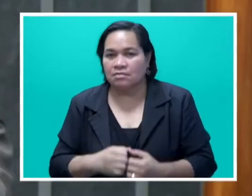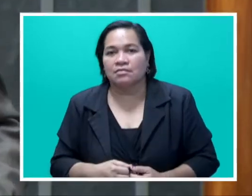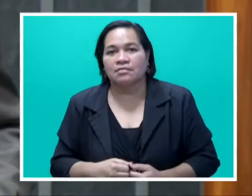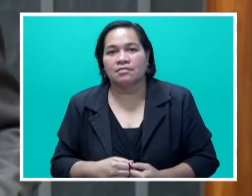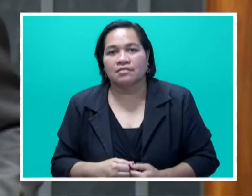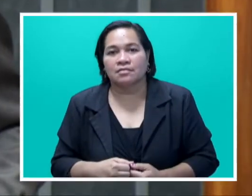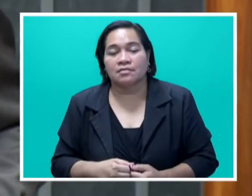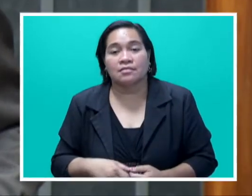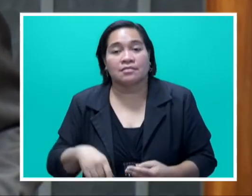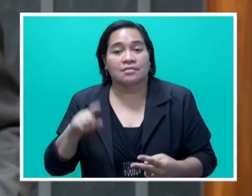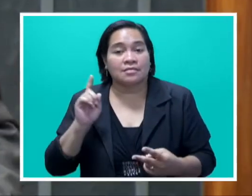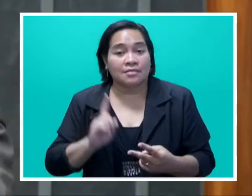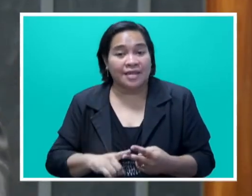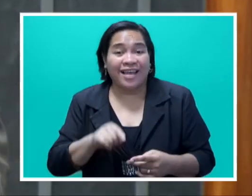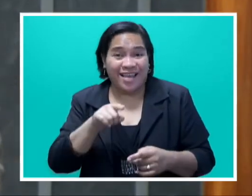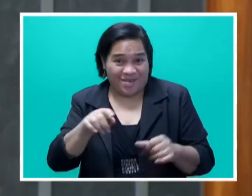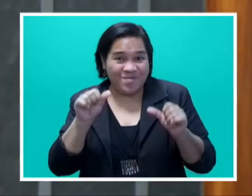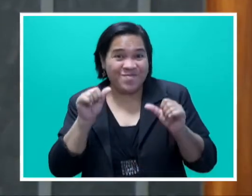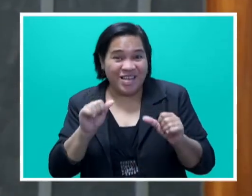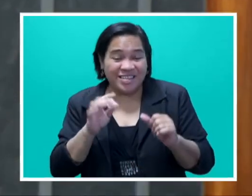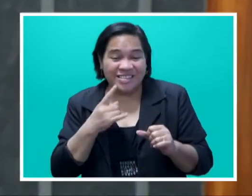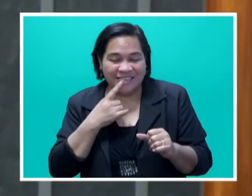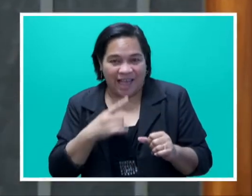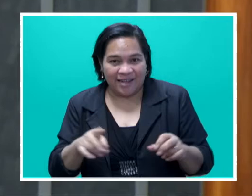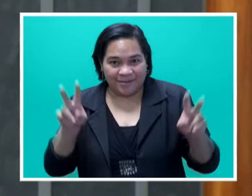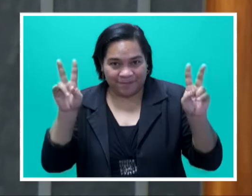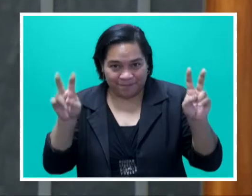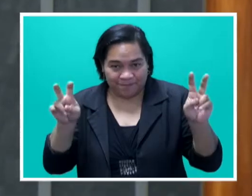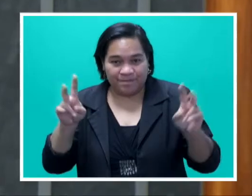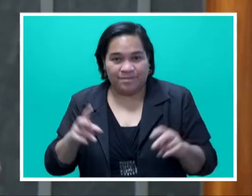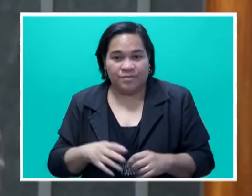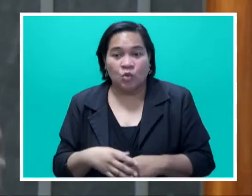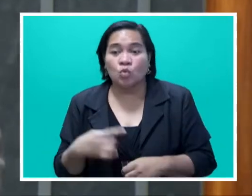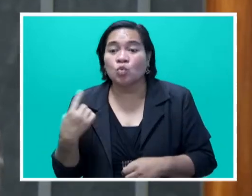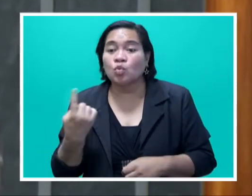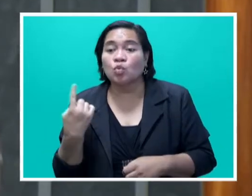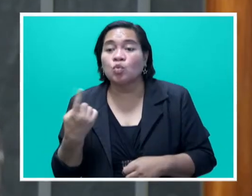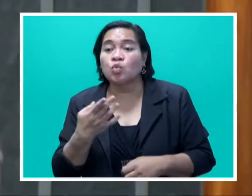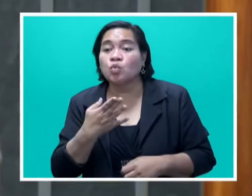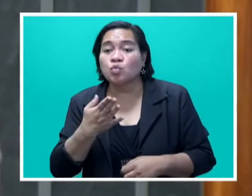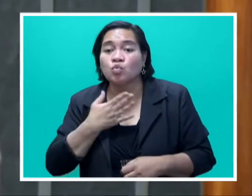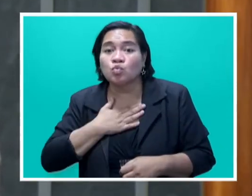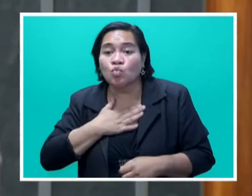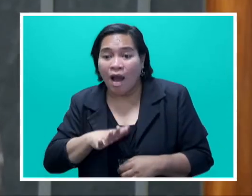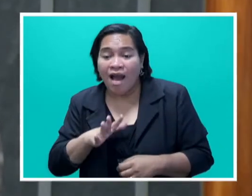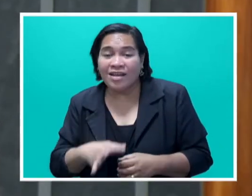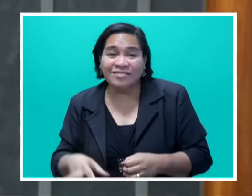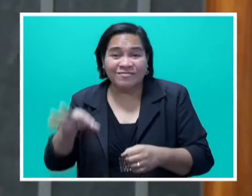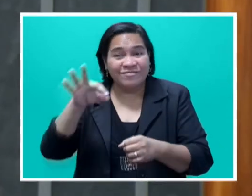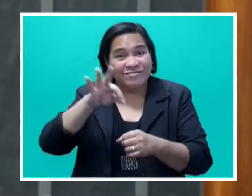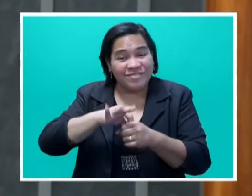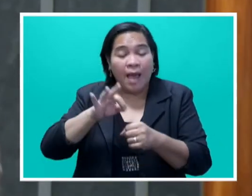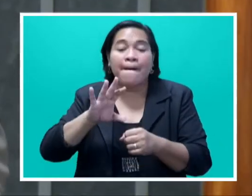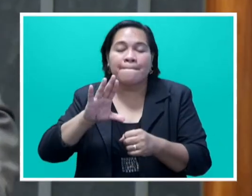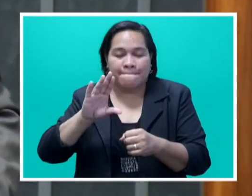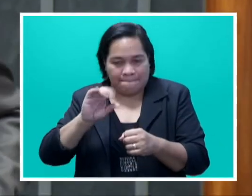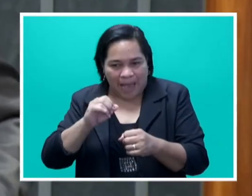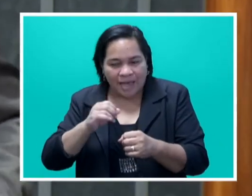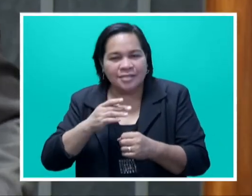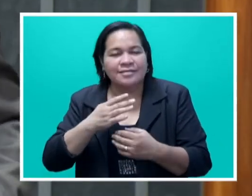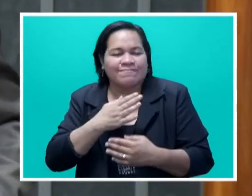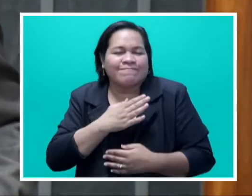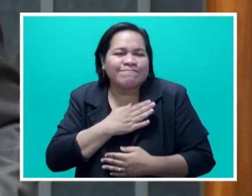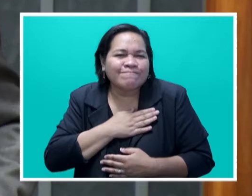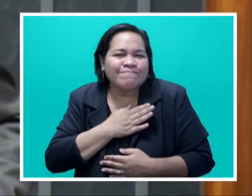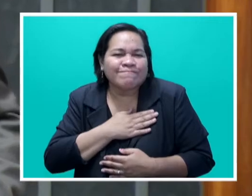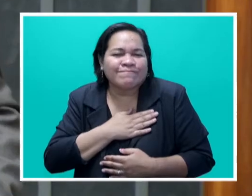That we must, as he said, and I quote, "Those who seek office must approach the campaign with compassion,